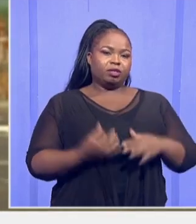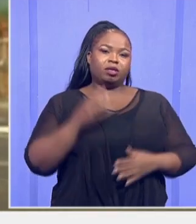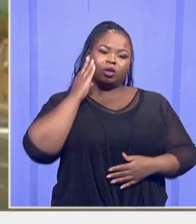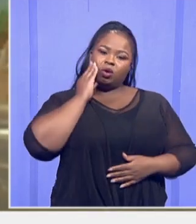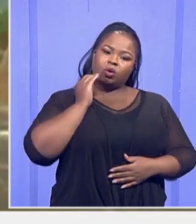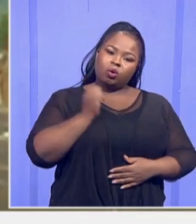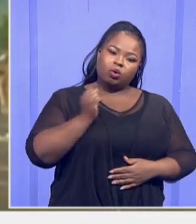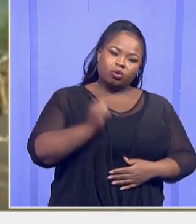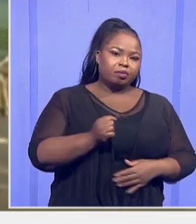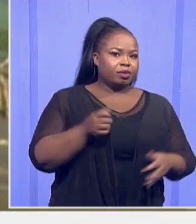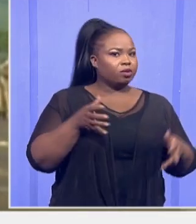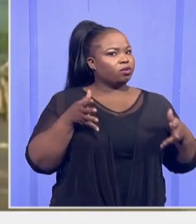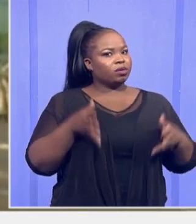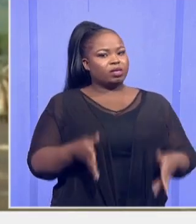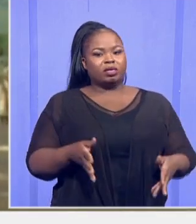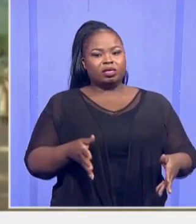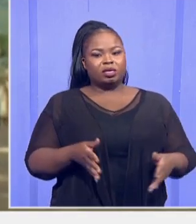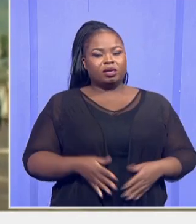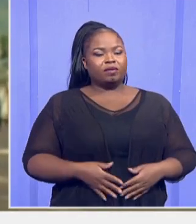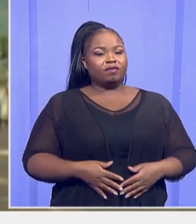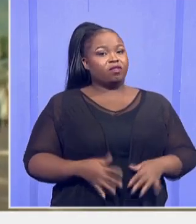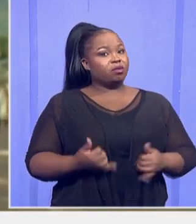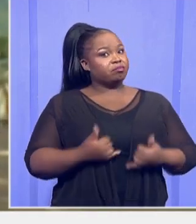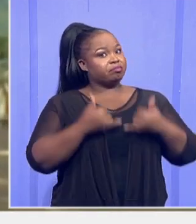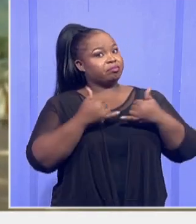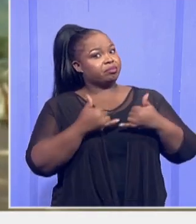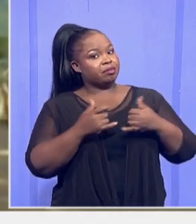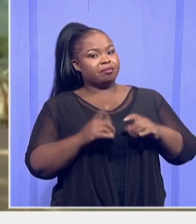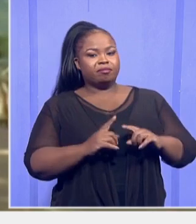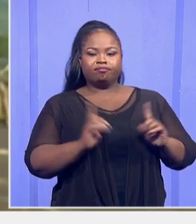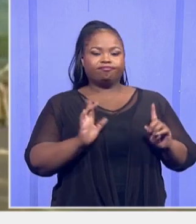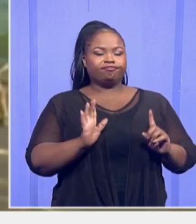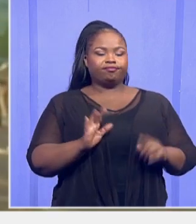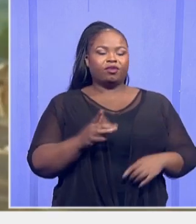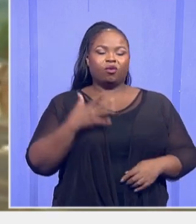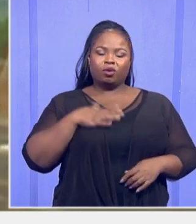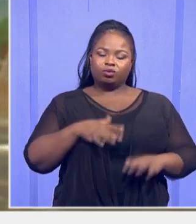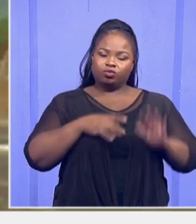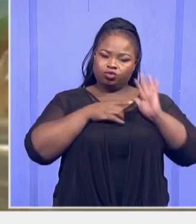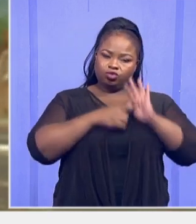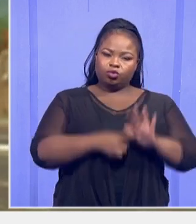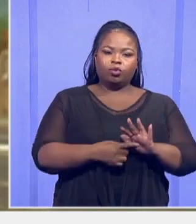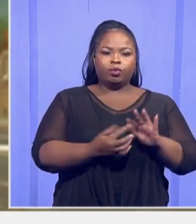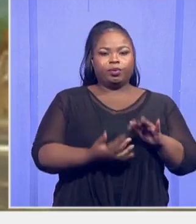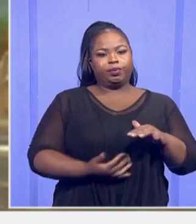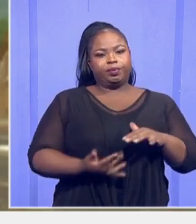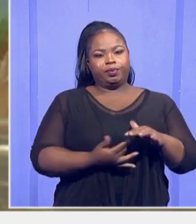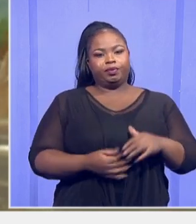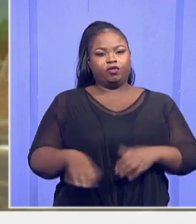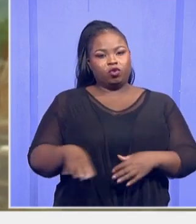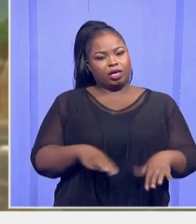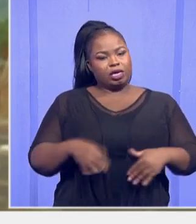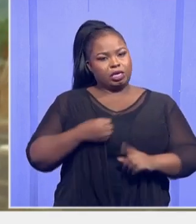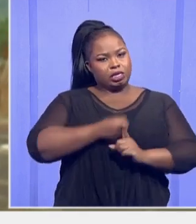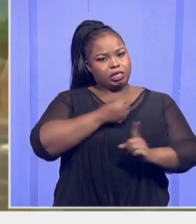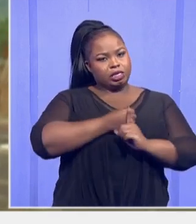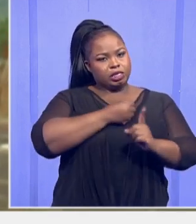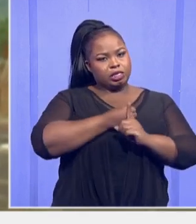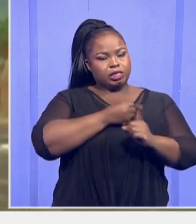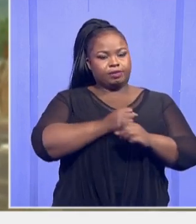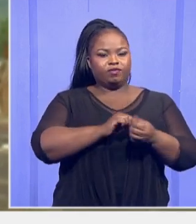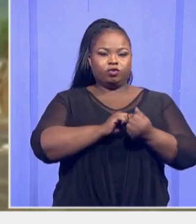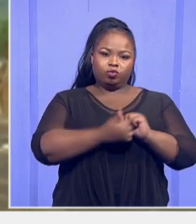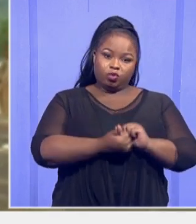not here for any prize, but they are here to show their passion for activism as well as